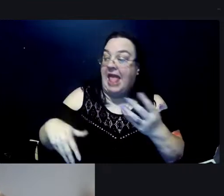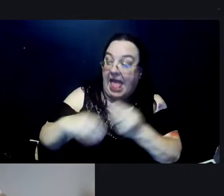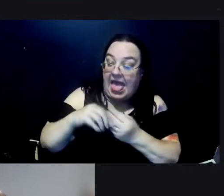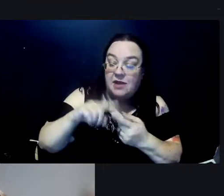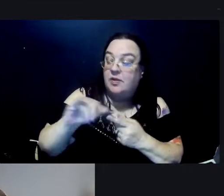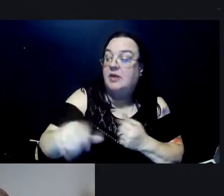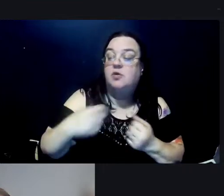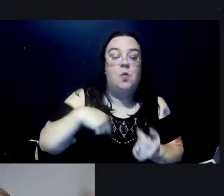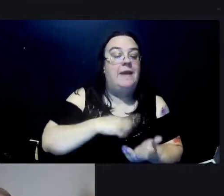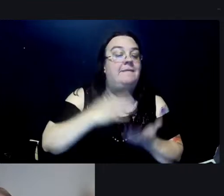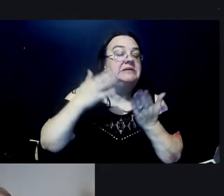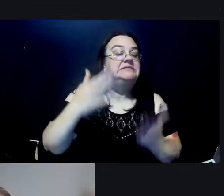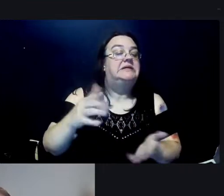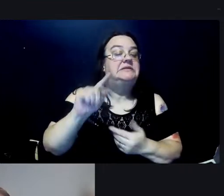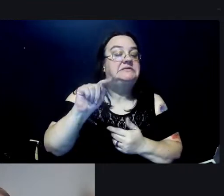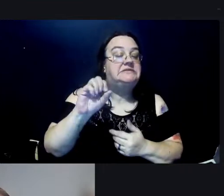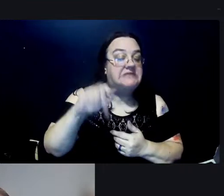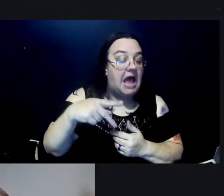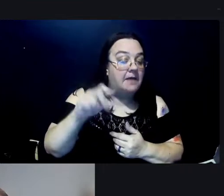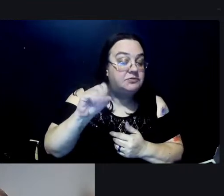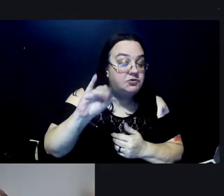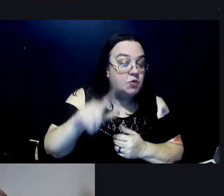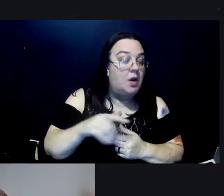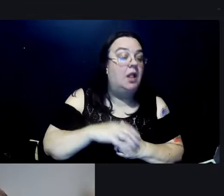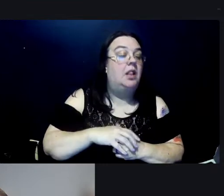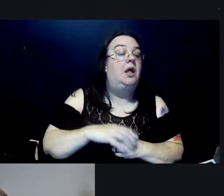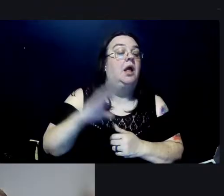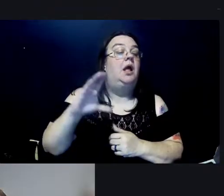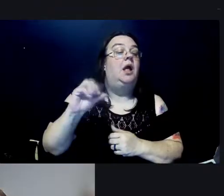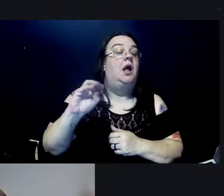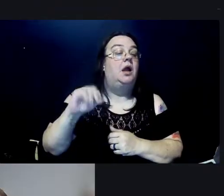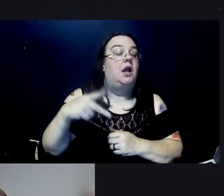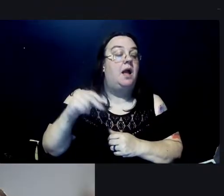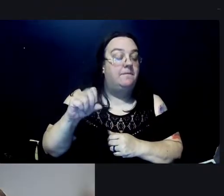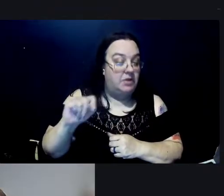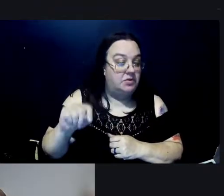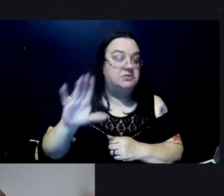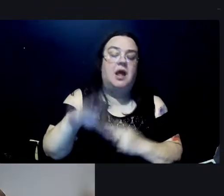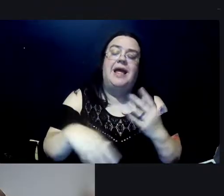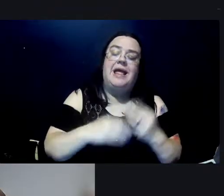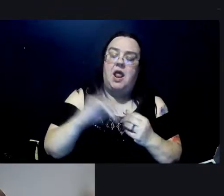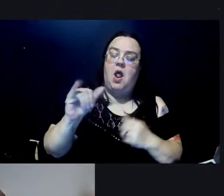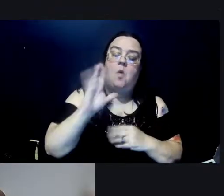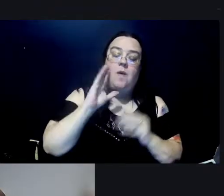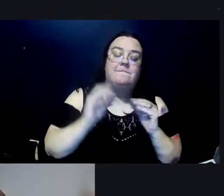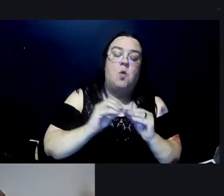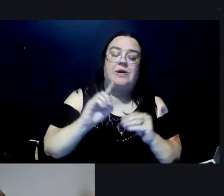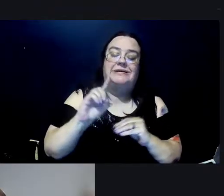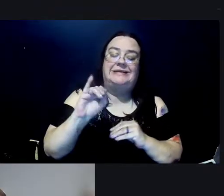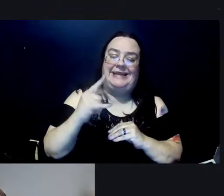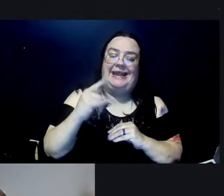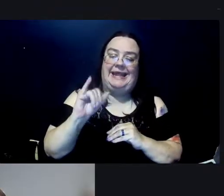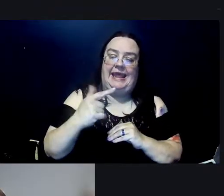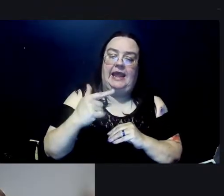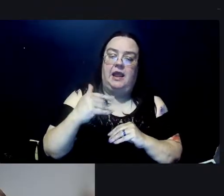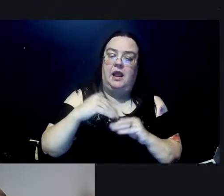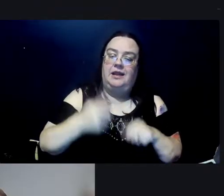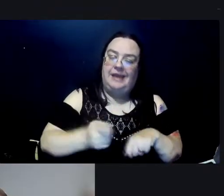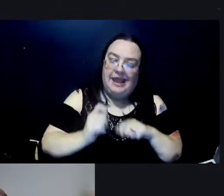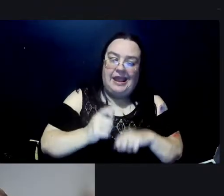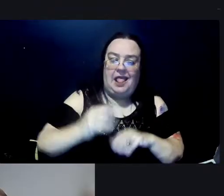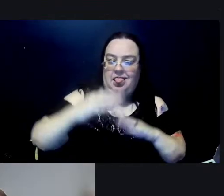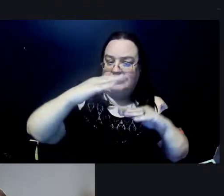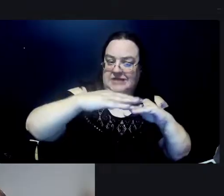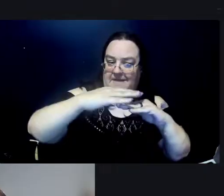suggesting topsoil compost. Additionally, too, there's going to be some more digging up at top. When they installed